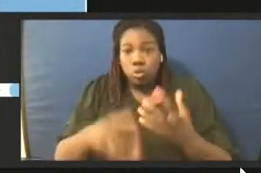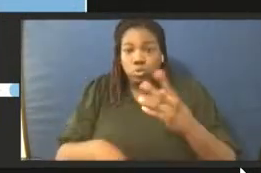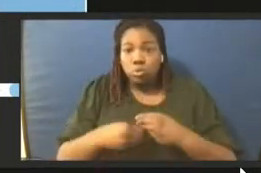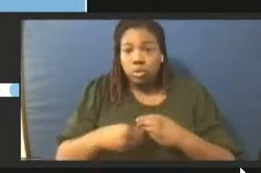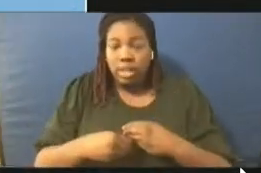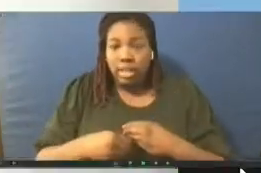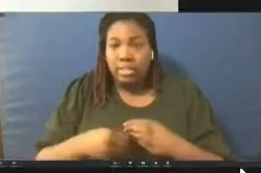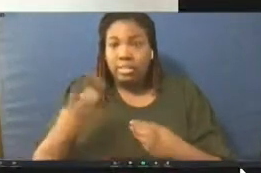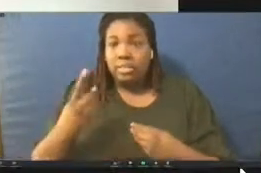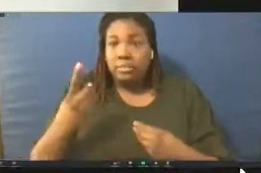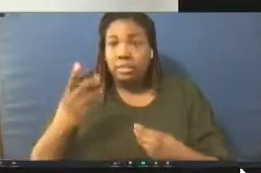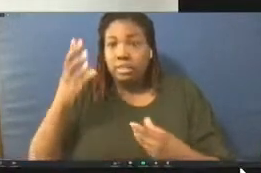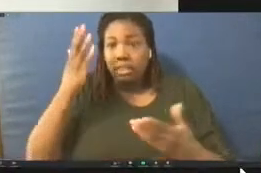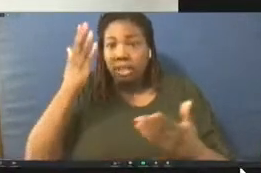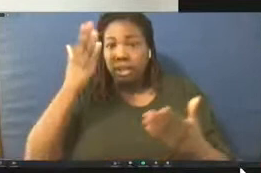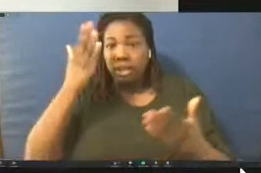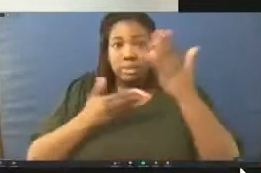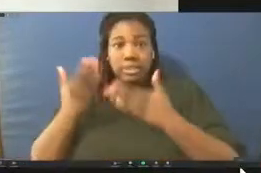missed.